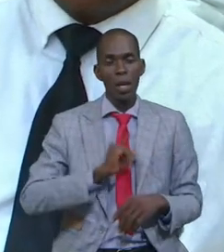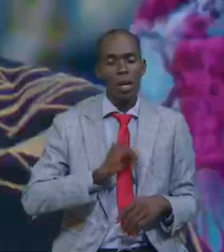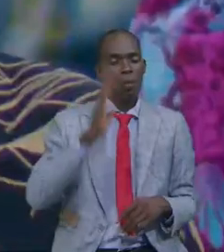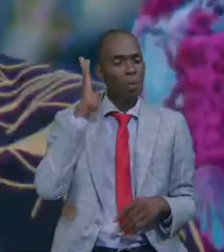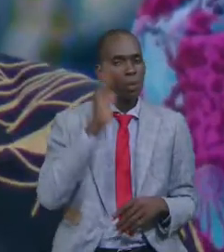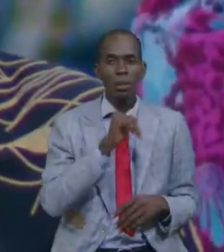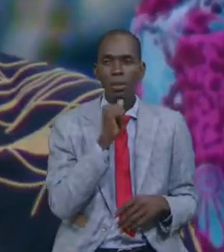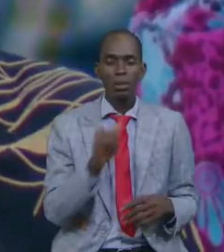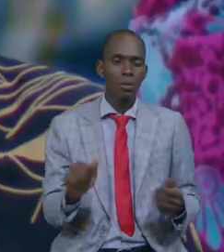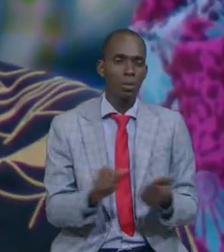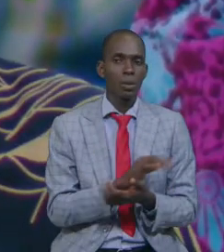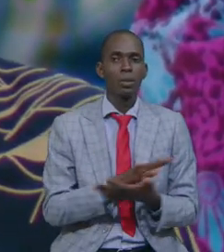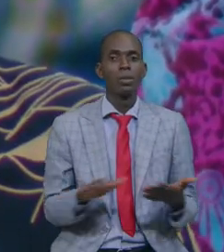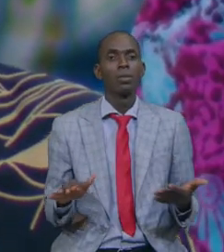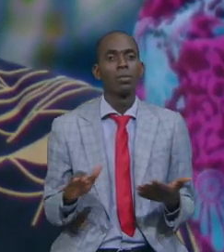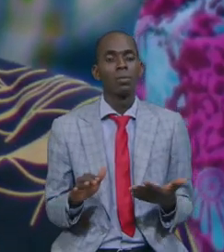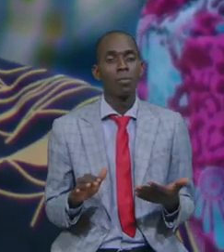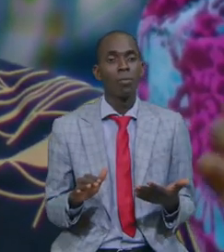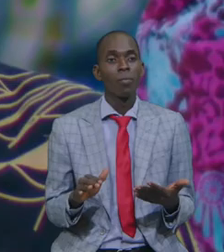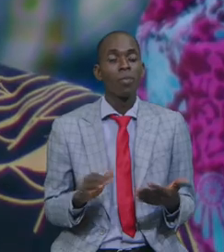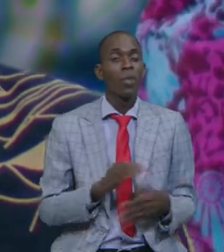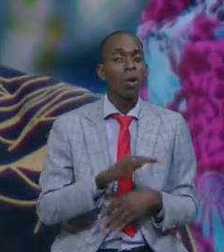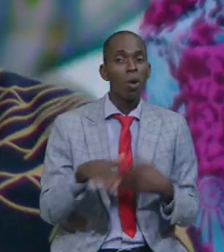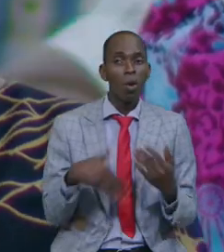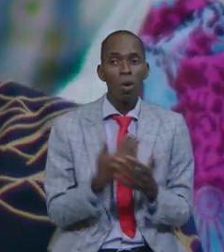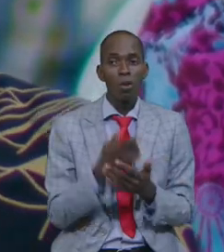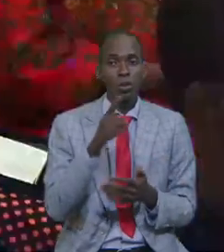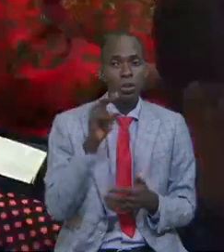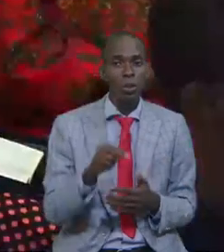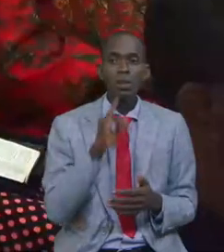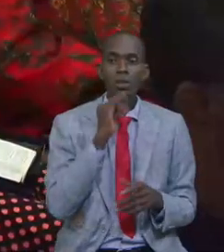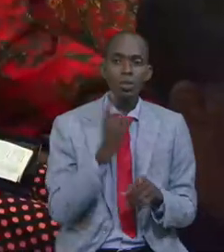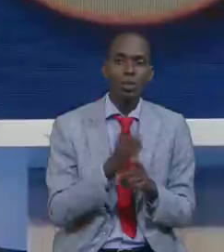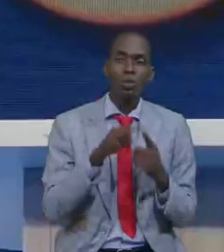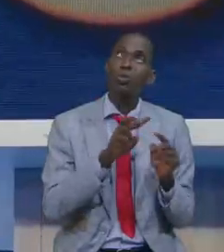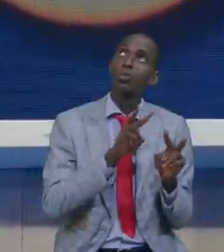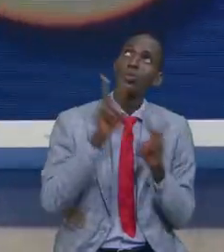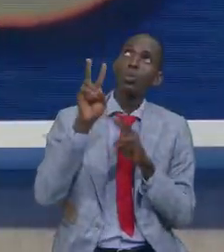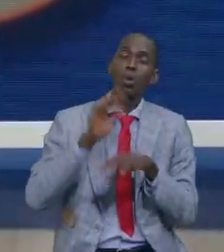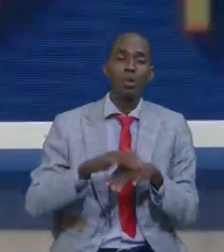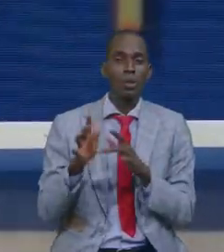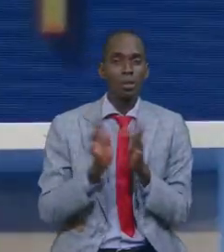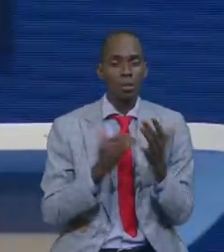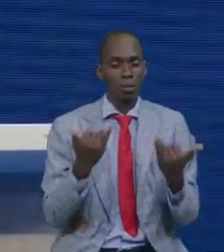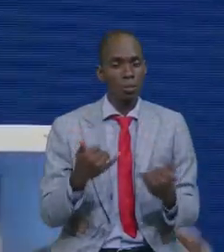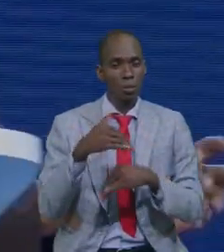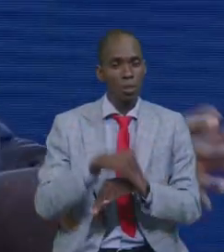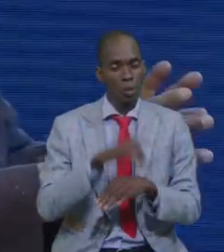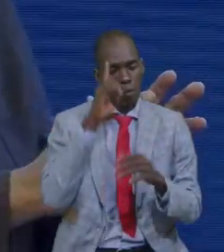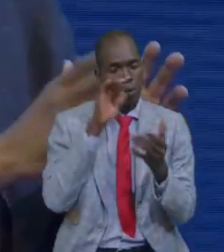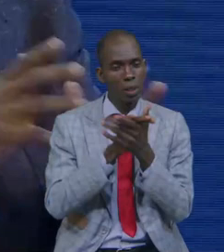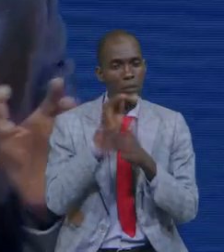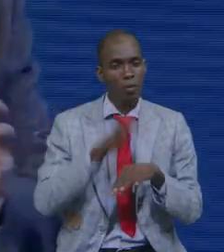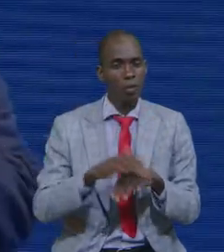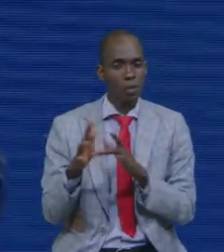perish. All it takes is to look at Jesus tonight, believe on the Lord Jesus tonight,